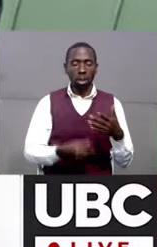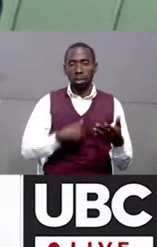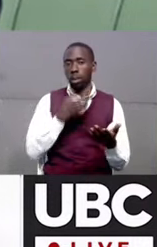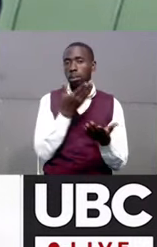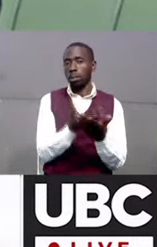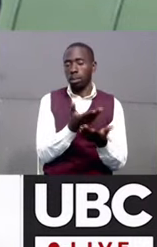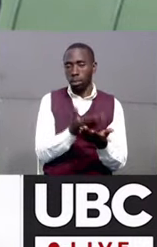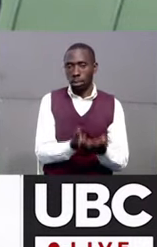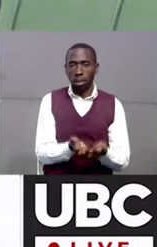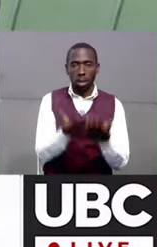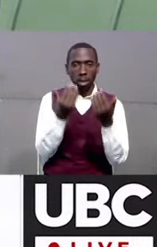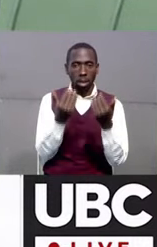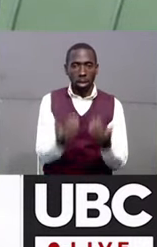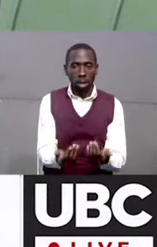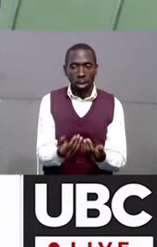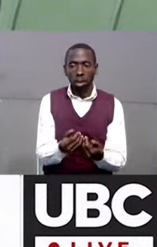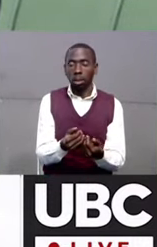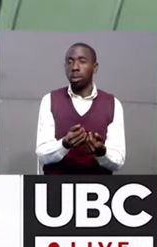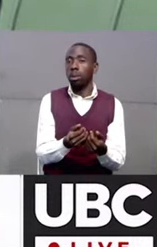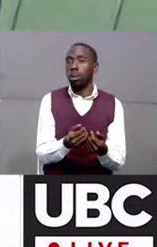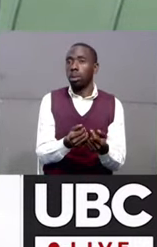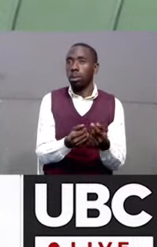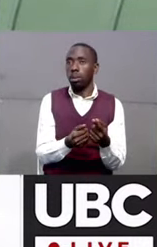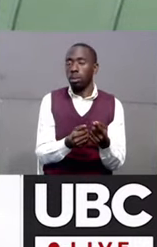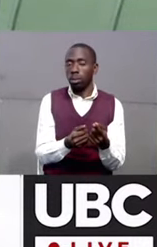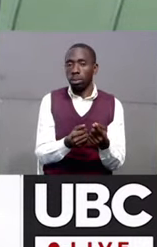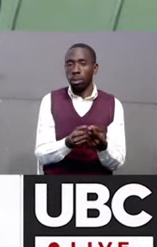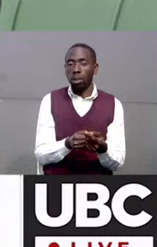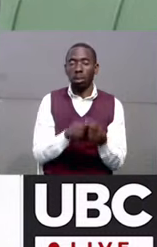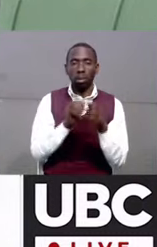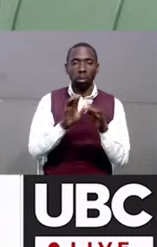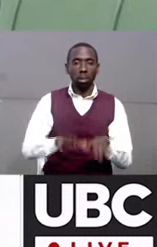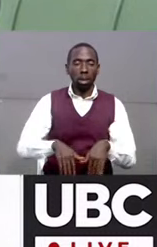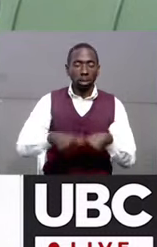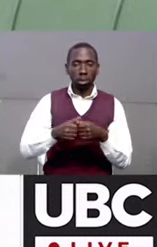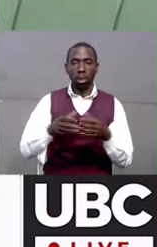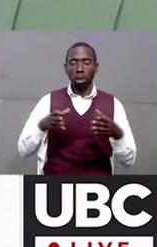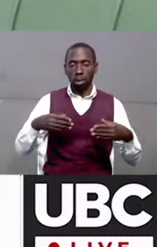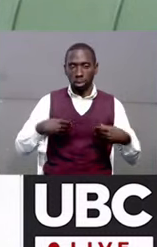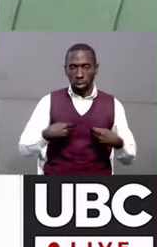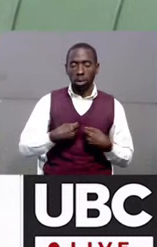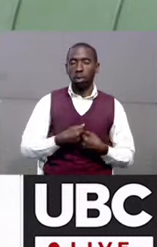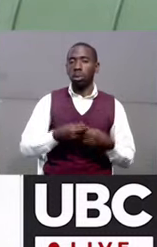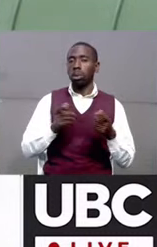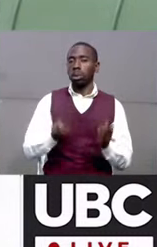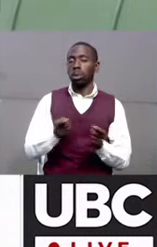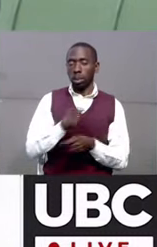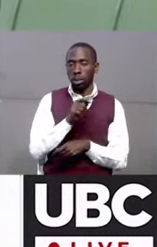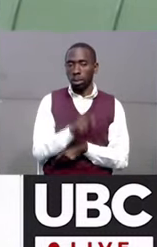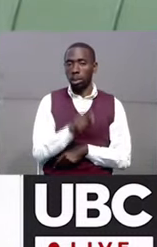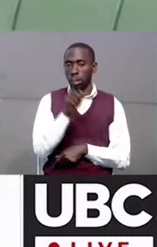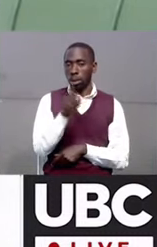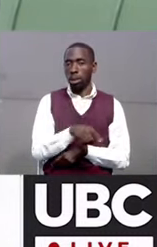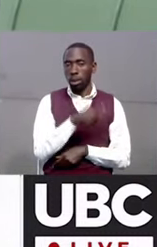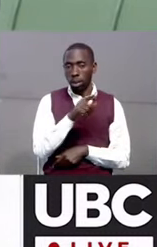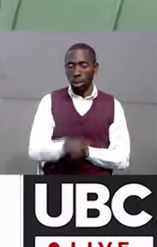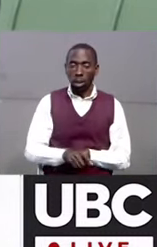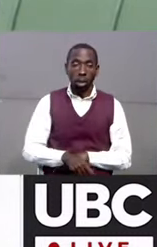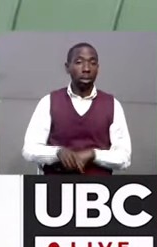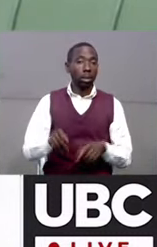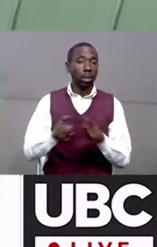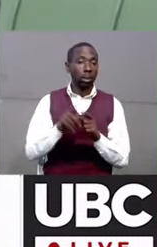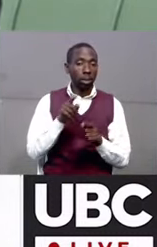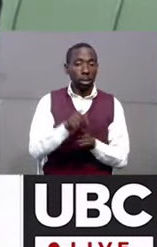now is Parliament to allow me collect this error and these